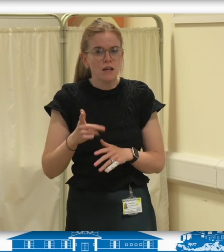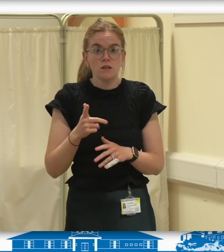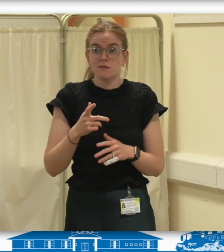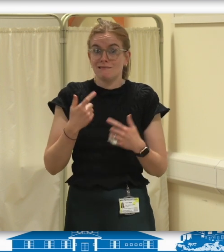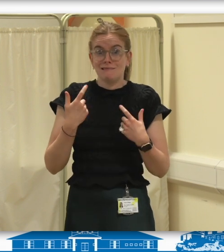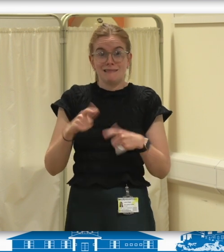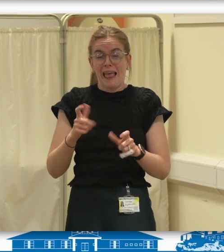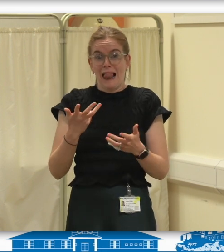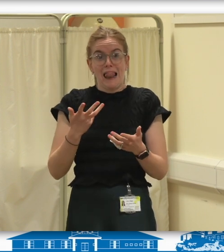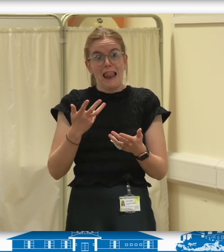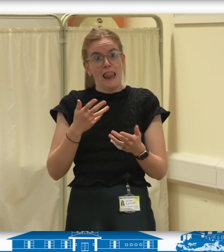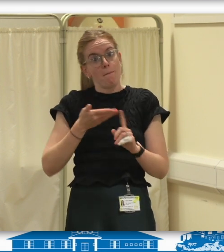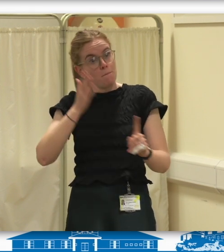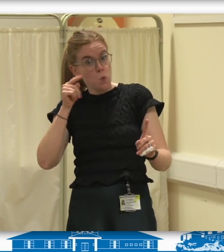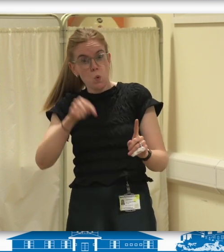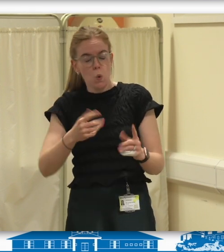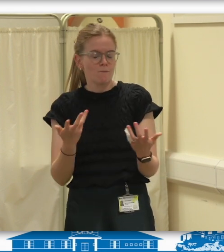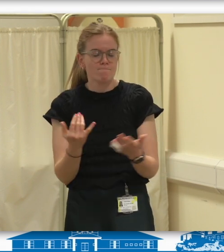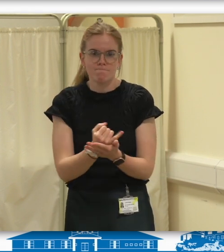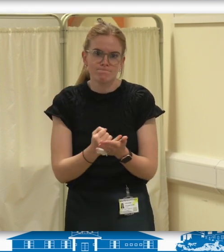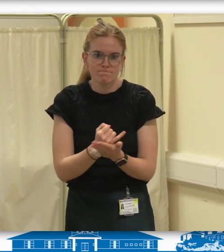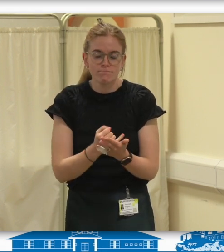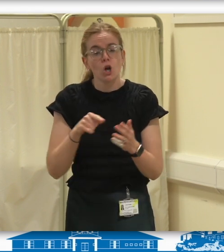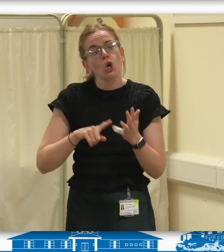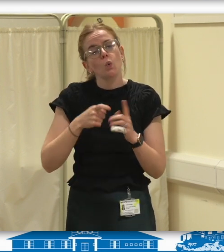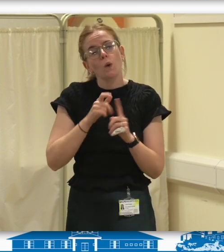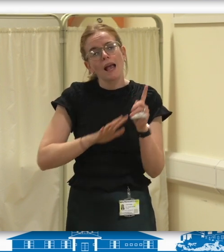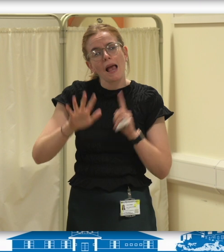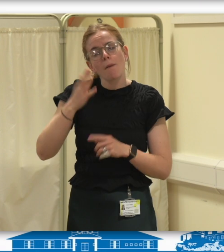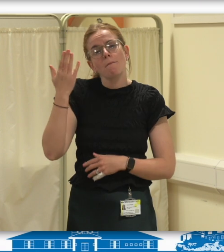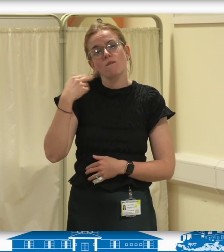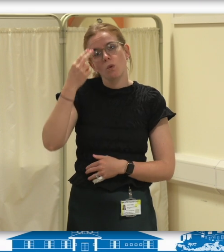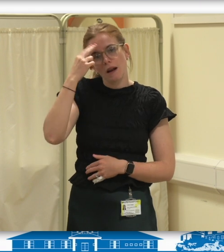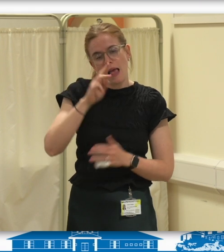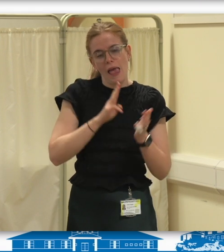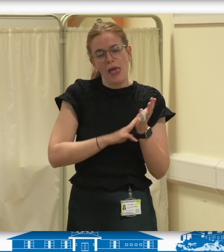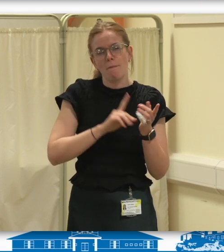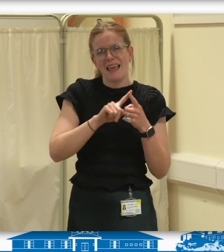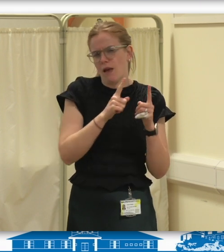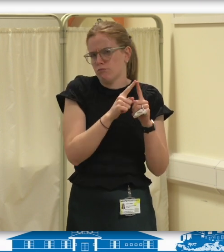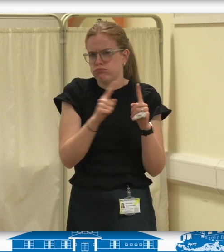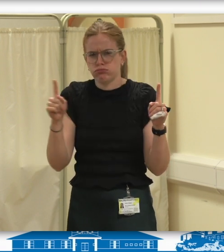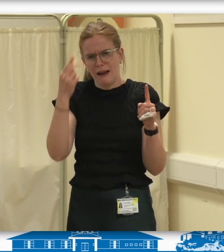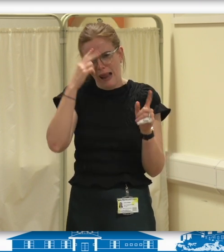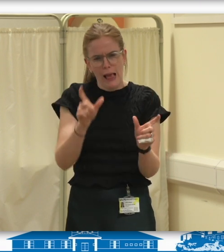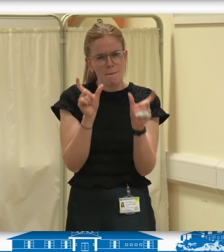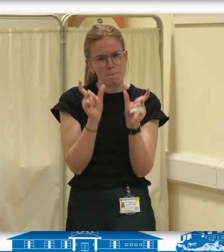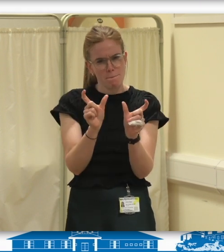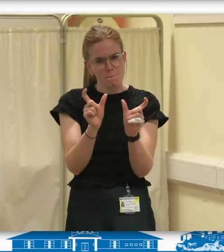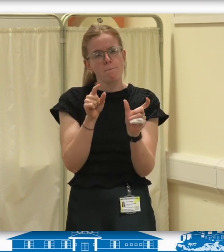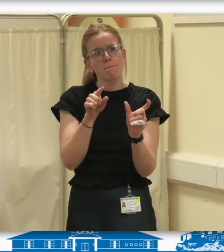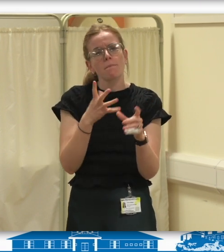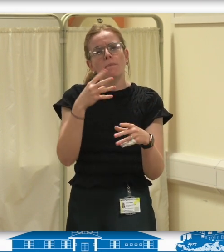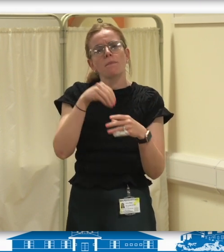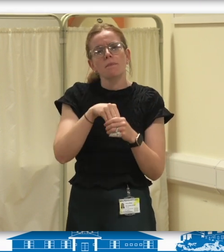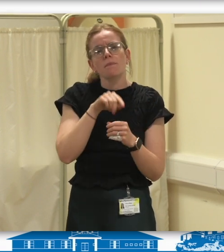ill-defined. In the UK, it was known as myalgic encephalomyelitis, listed in the editorial of